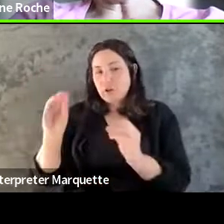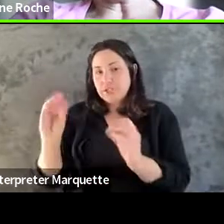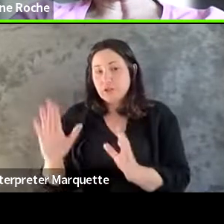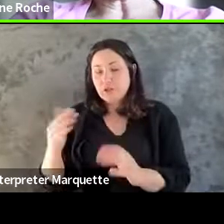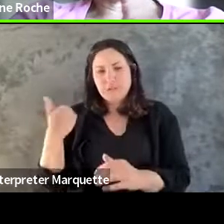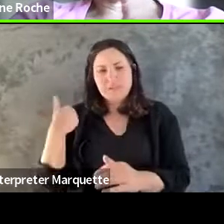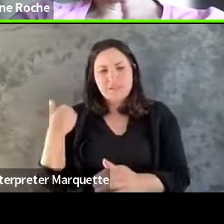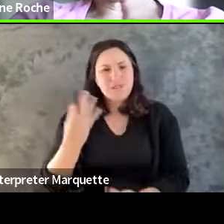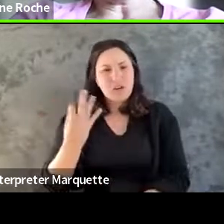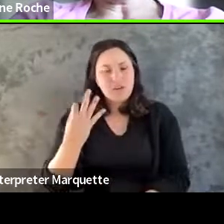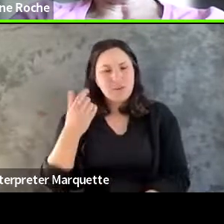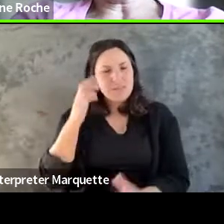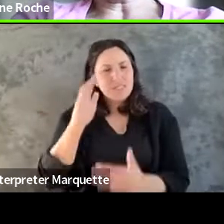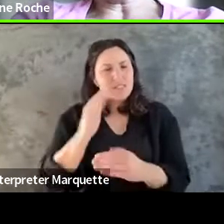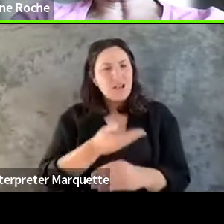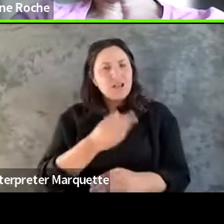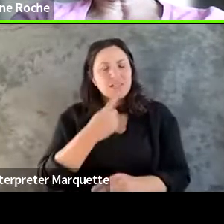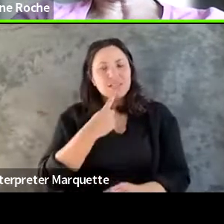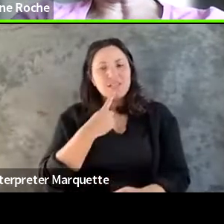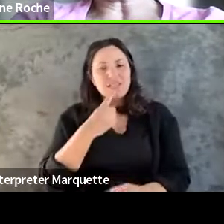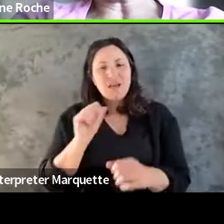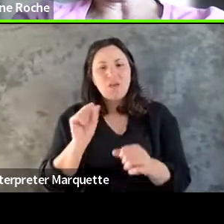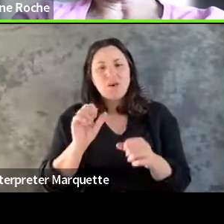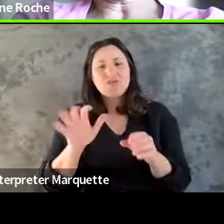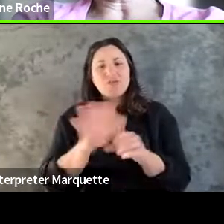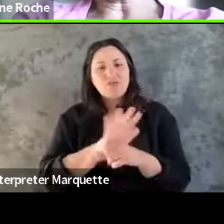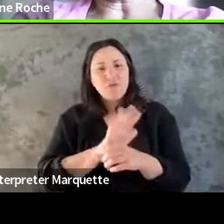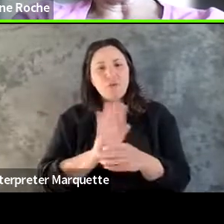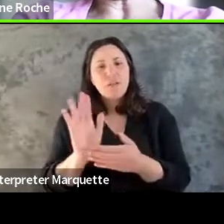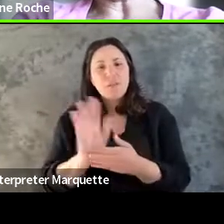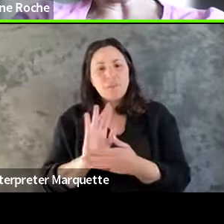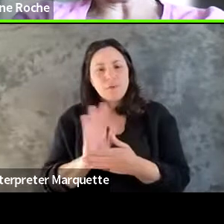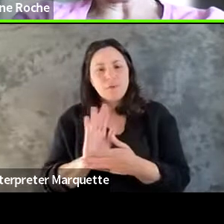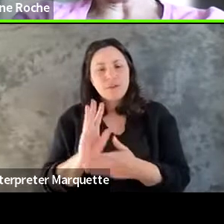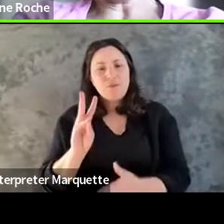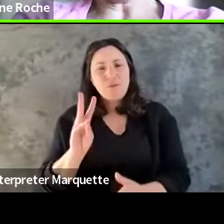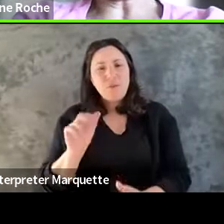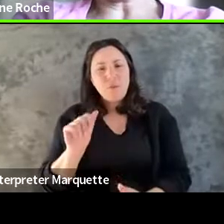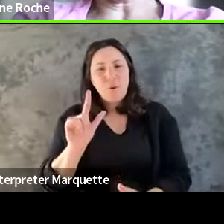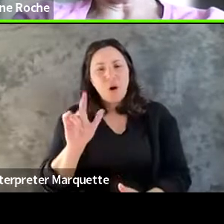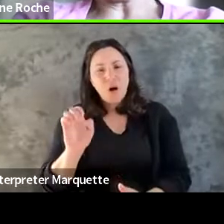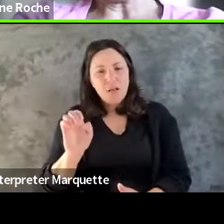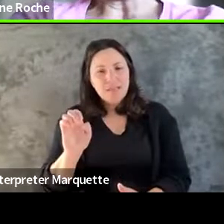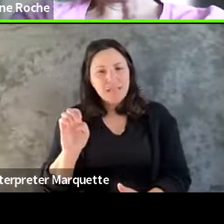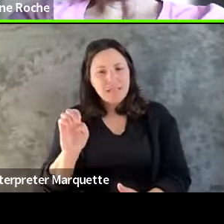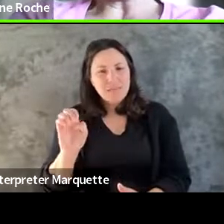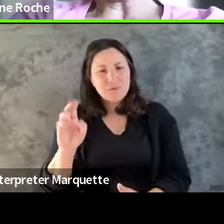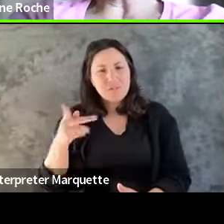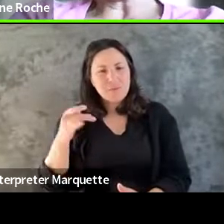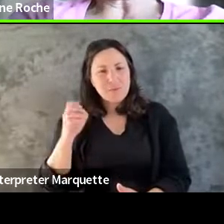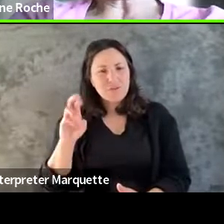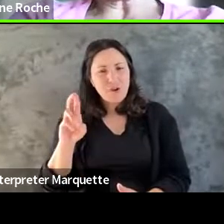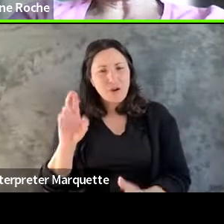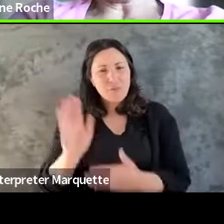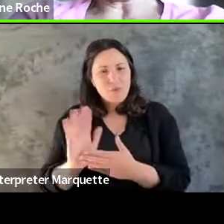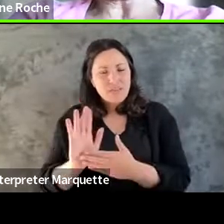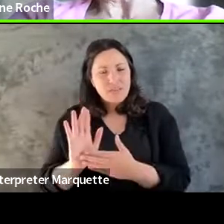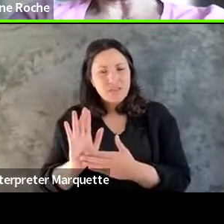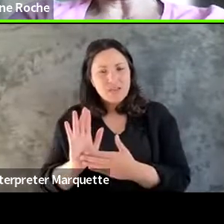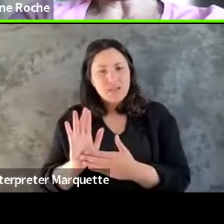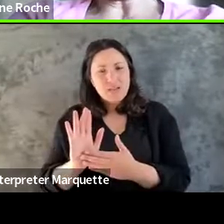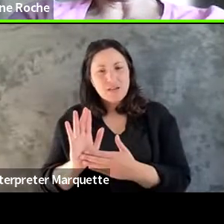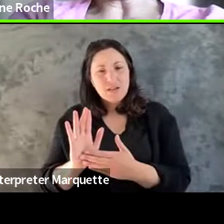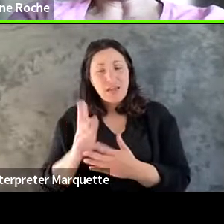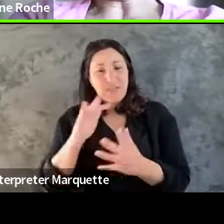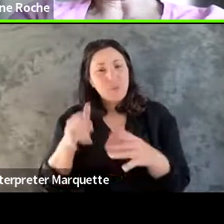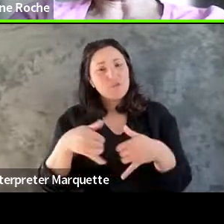Friday, my son mentioned how they watched the entire movie of WALL-E, which I think is a Pixar movie. And it was a